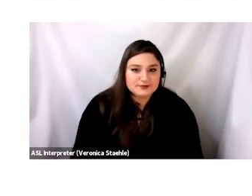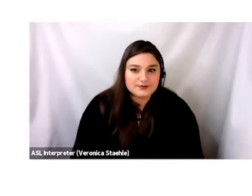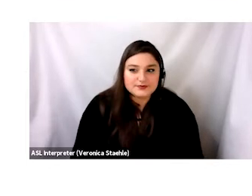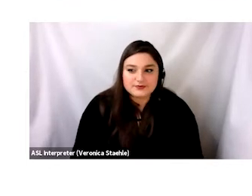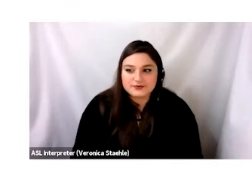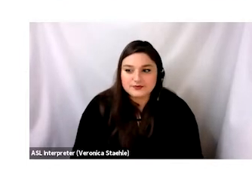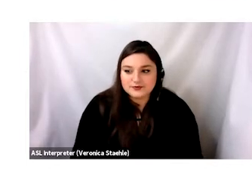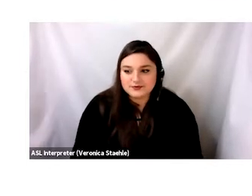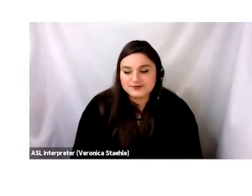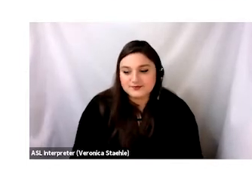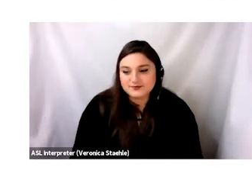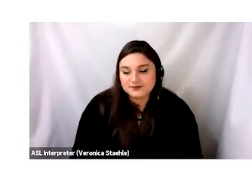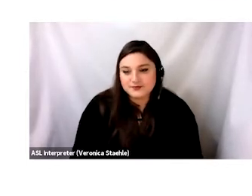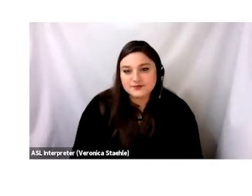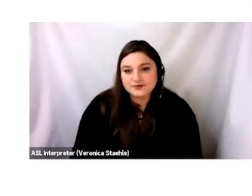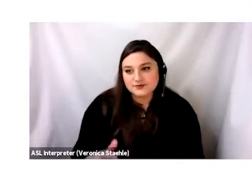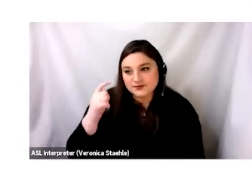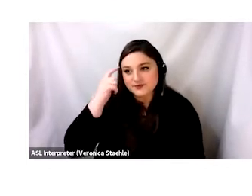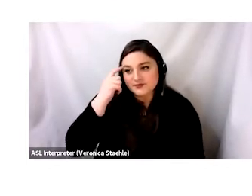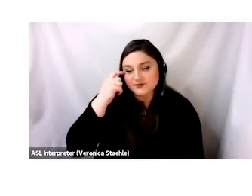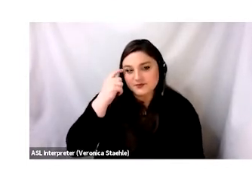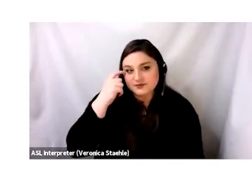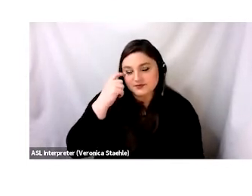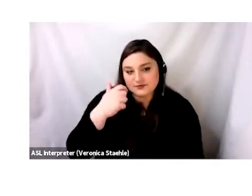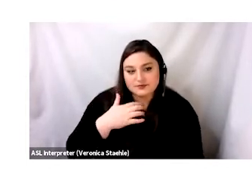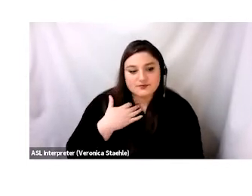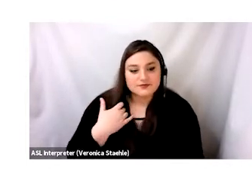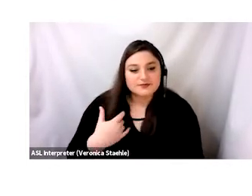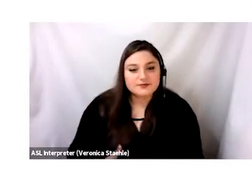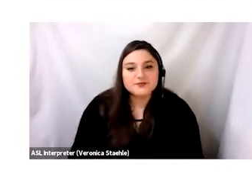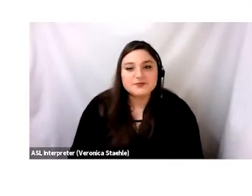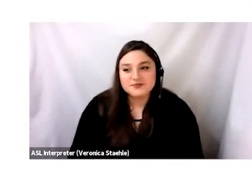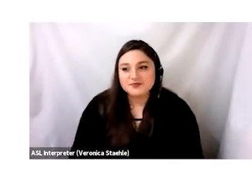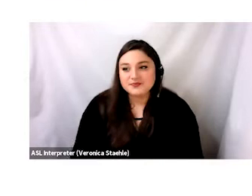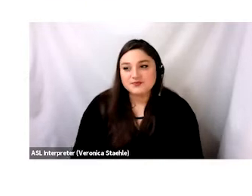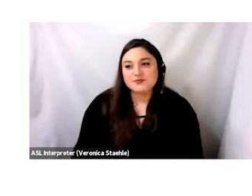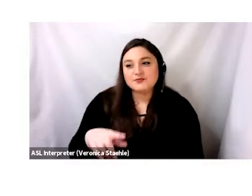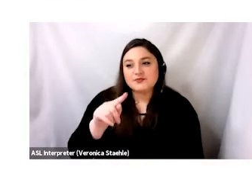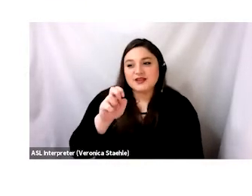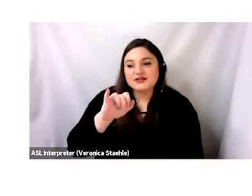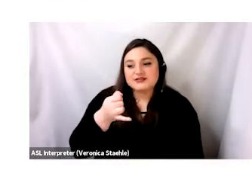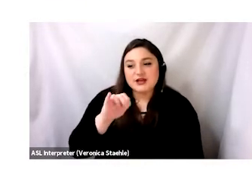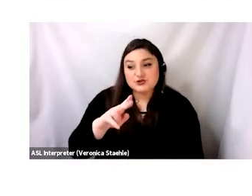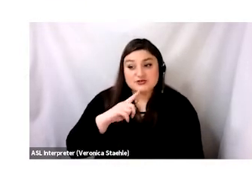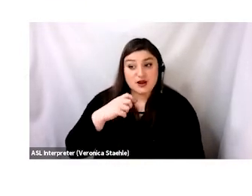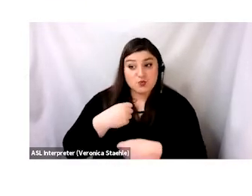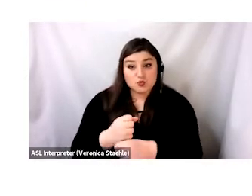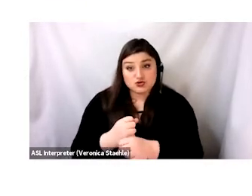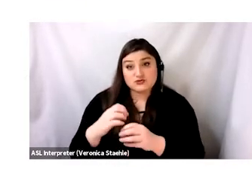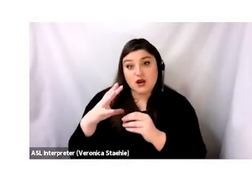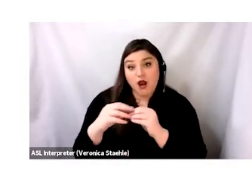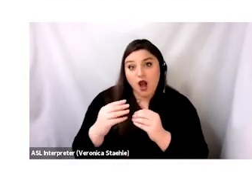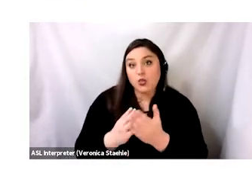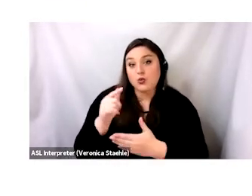And so a major implication of cotton production on this industrialized scale through